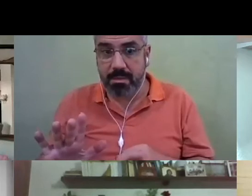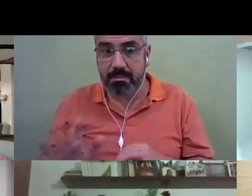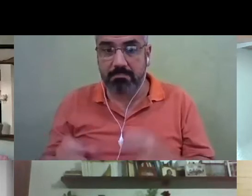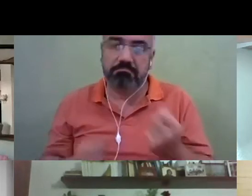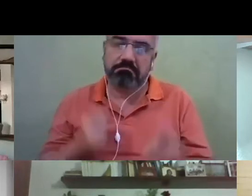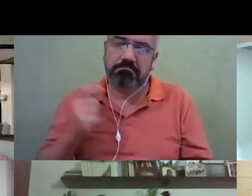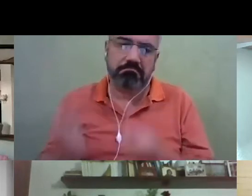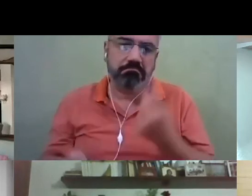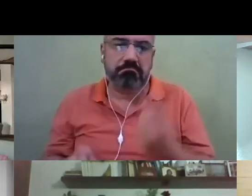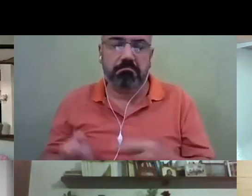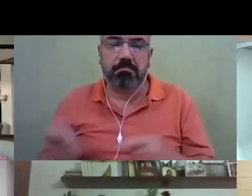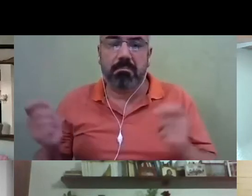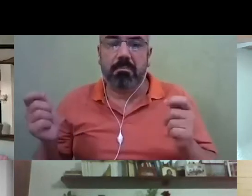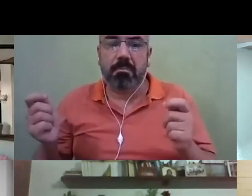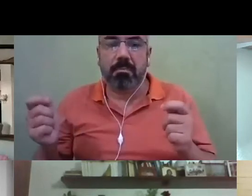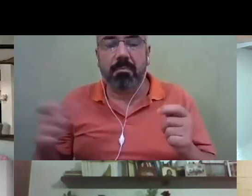concrete analysis.